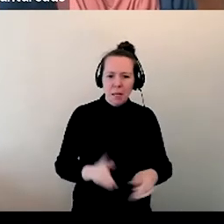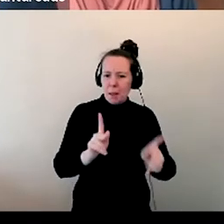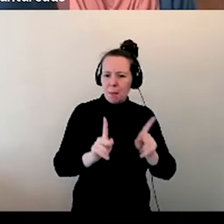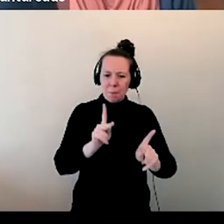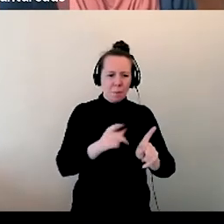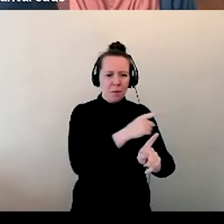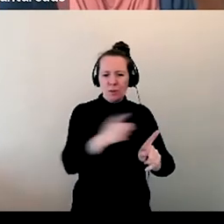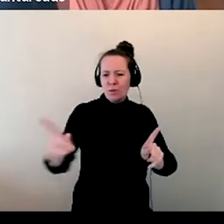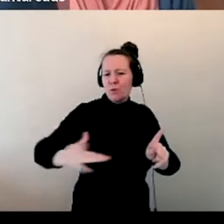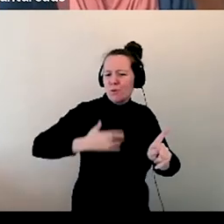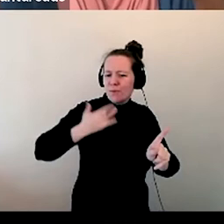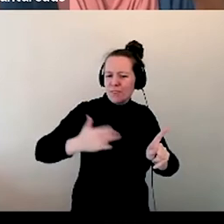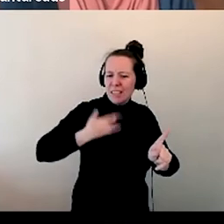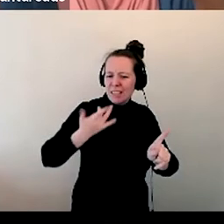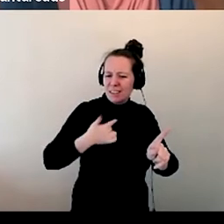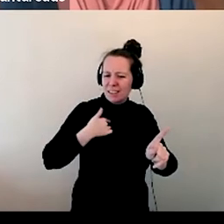was a very,